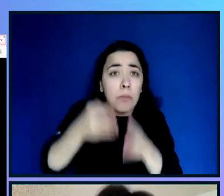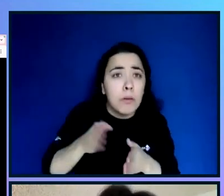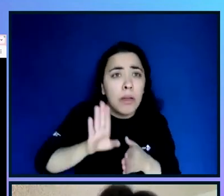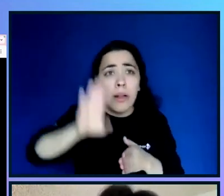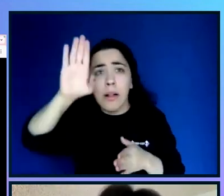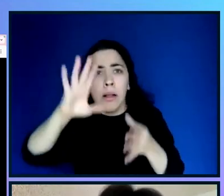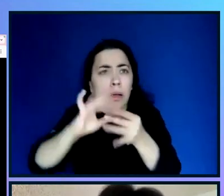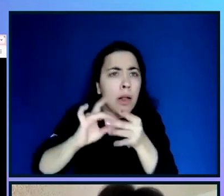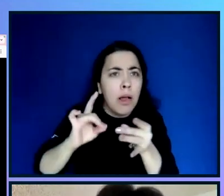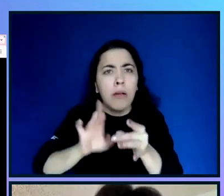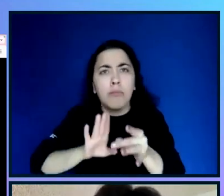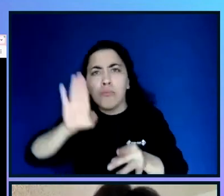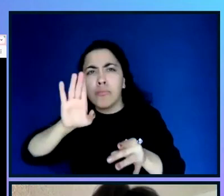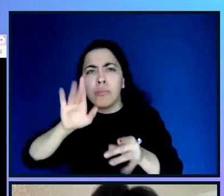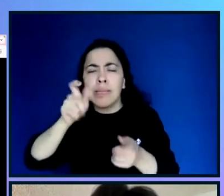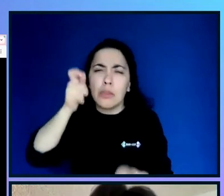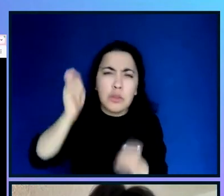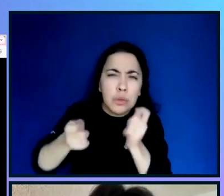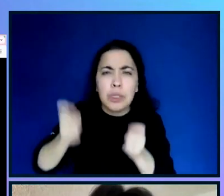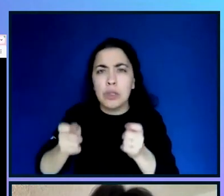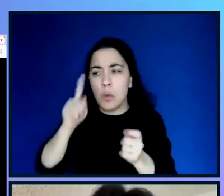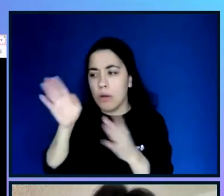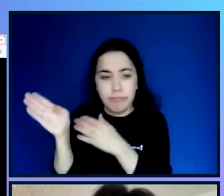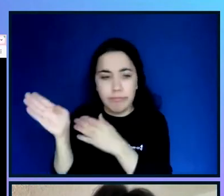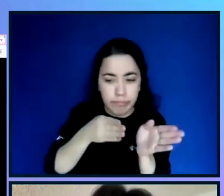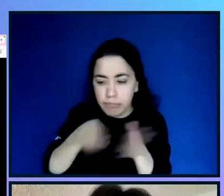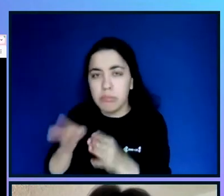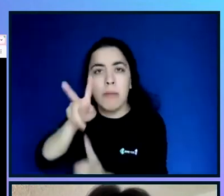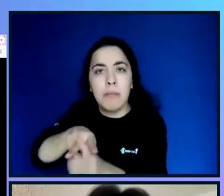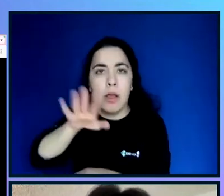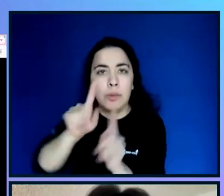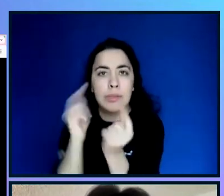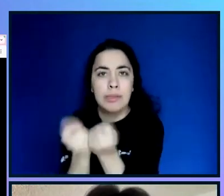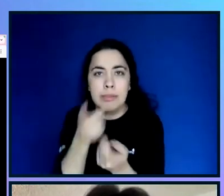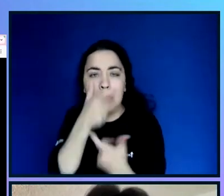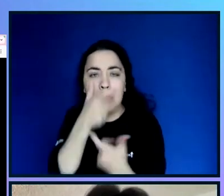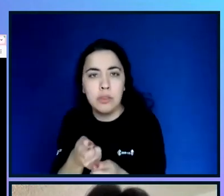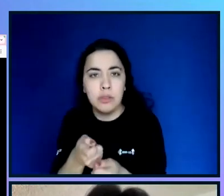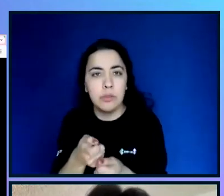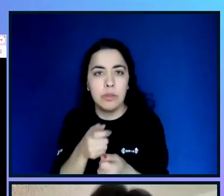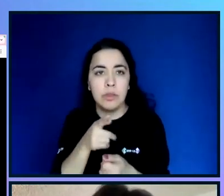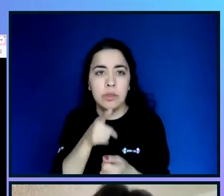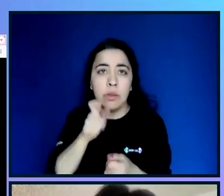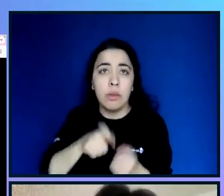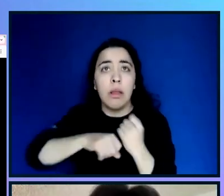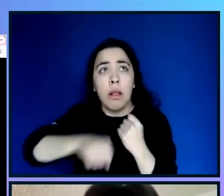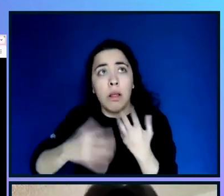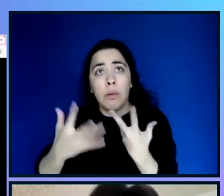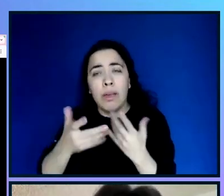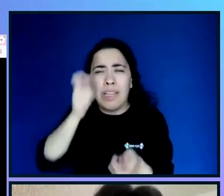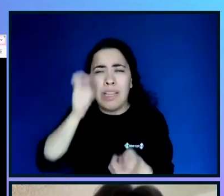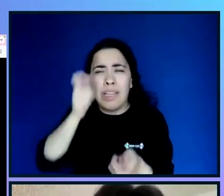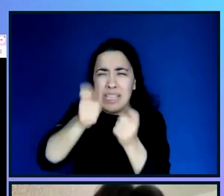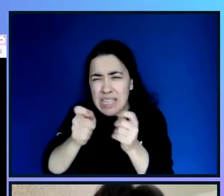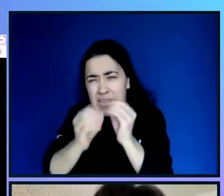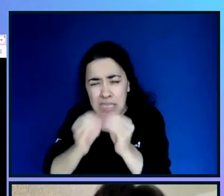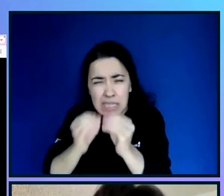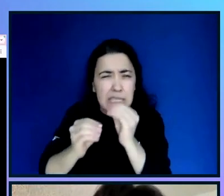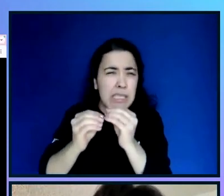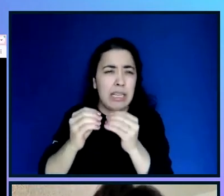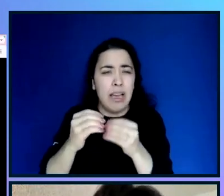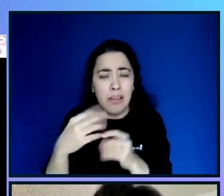and iterated to reflect the most relevant interest of a team with less turnaround time compared to editing and producing a